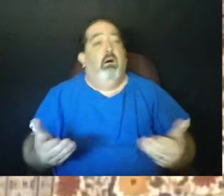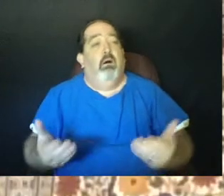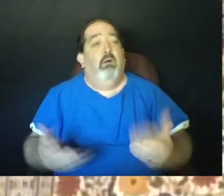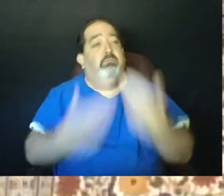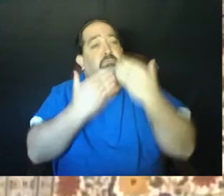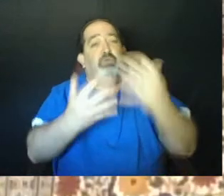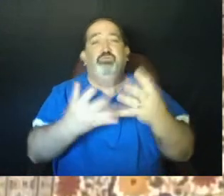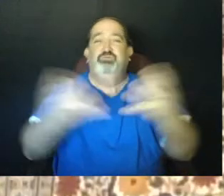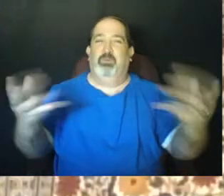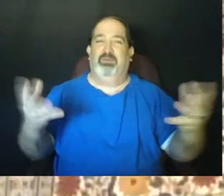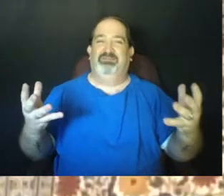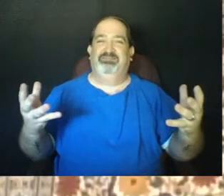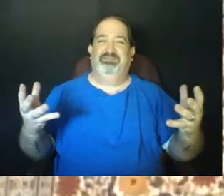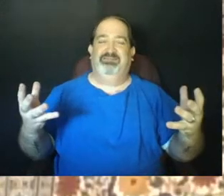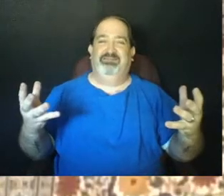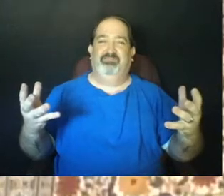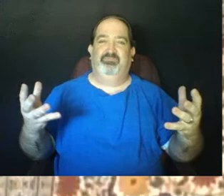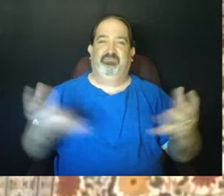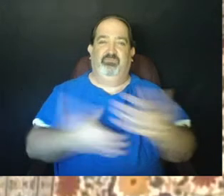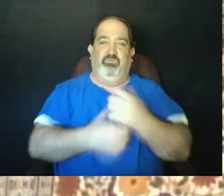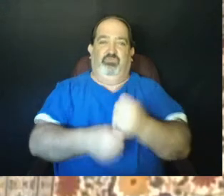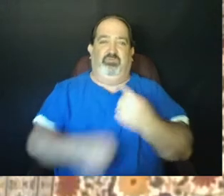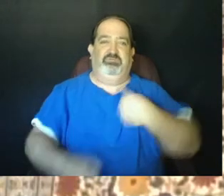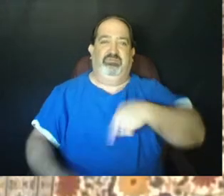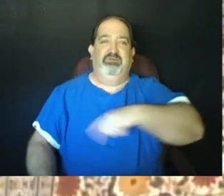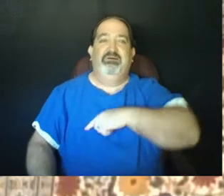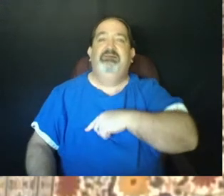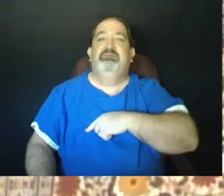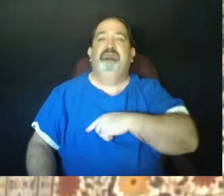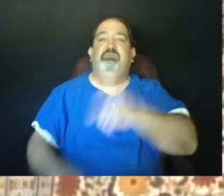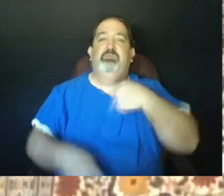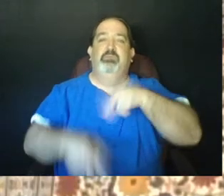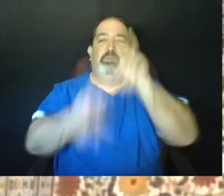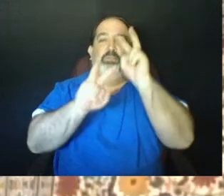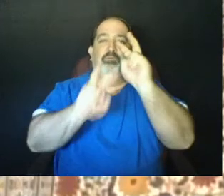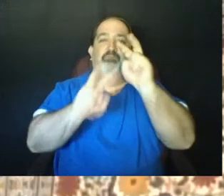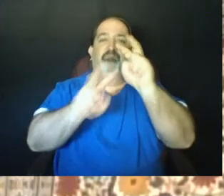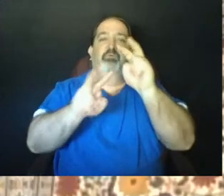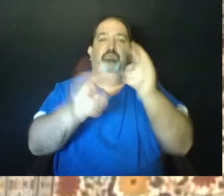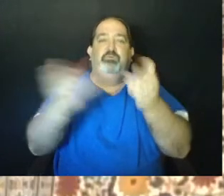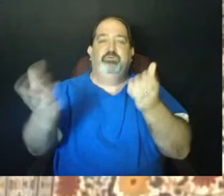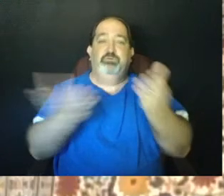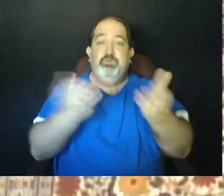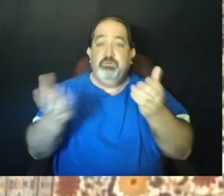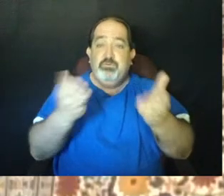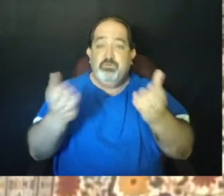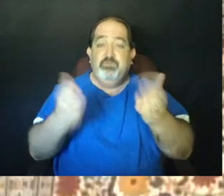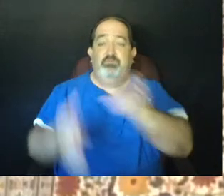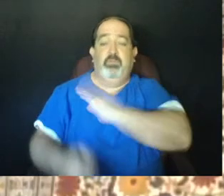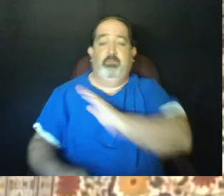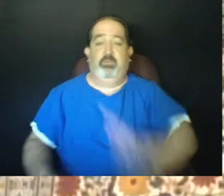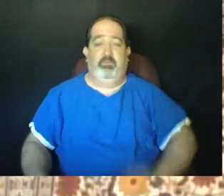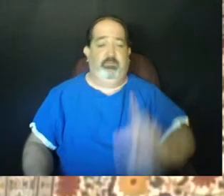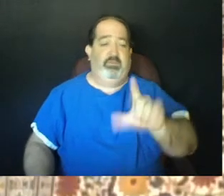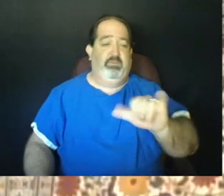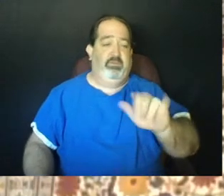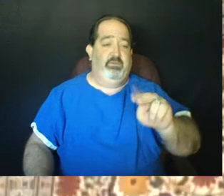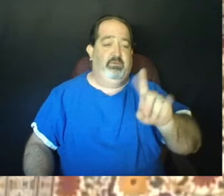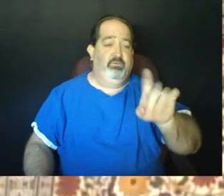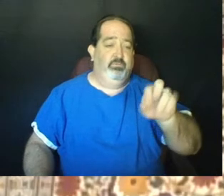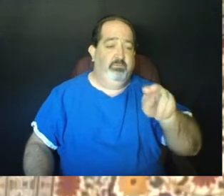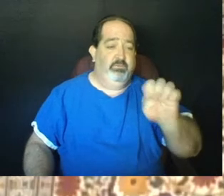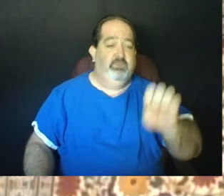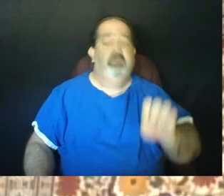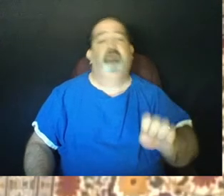Thank you very much for your trust in us. We look forward to being of service to the Barony of Lyondemere, to the Kingdom